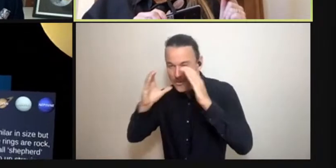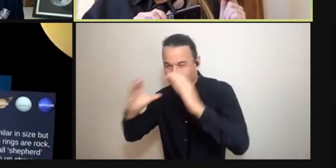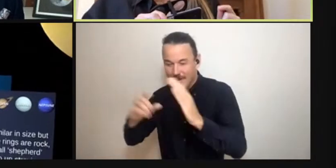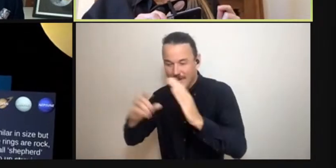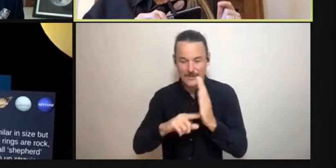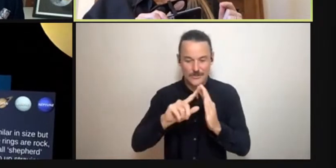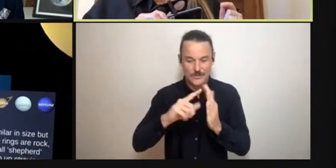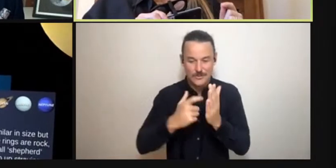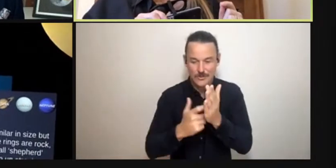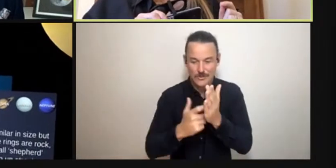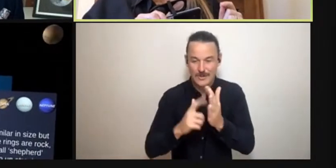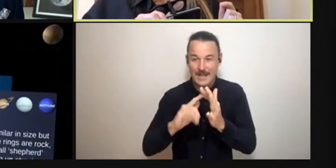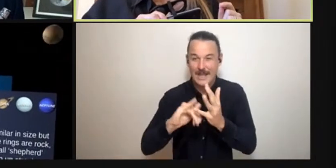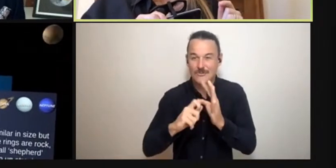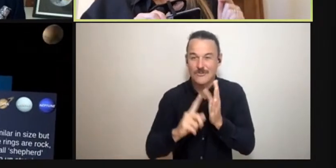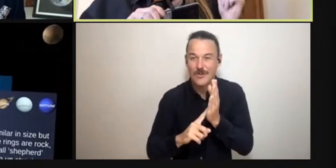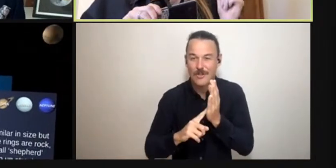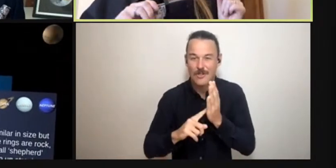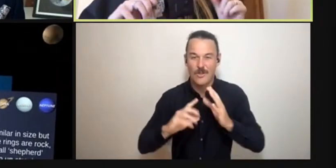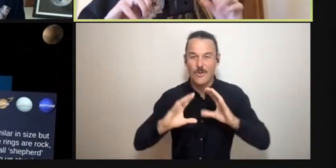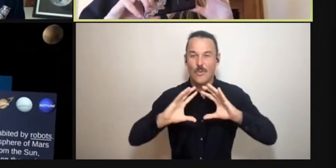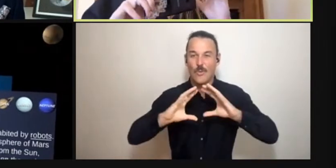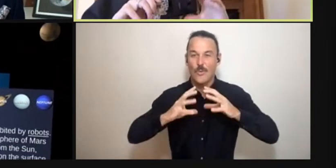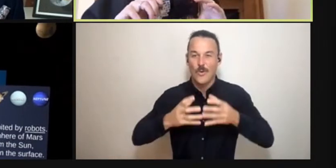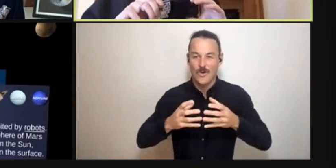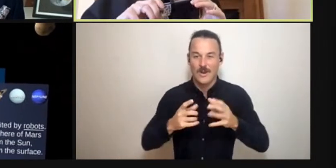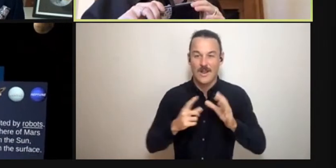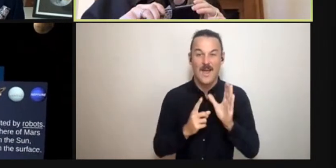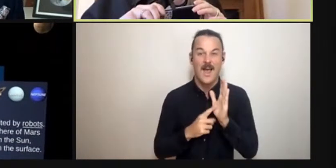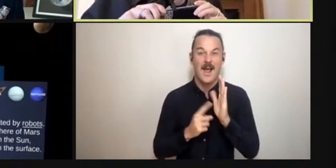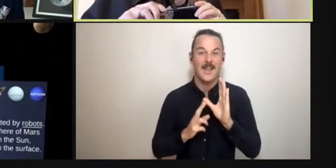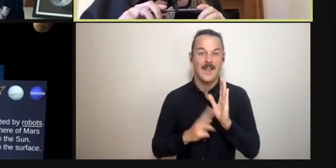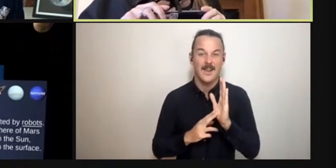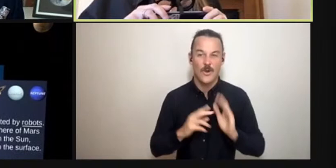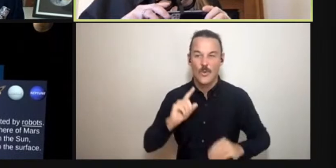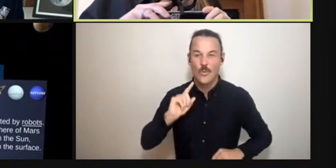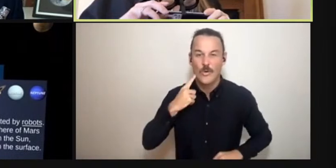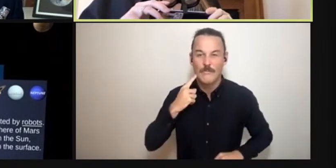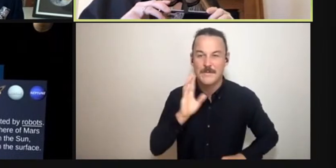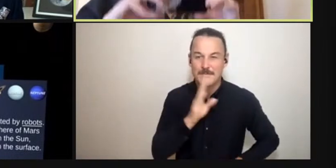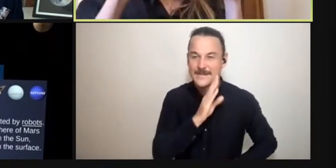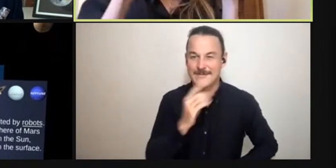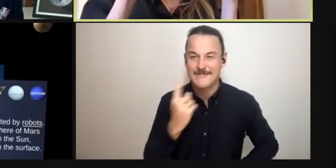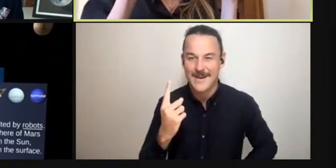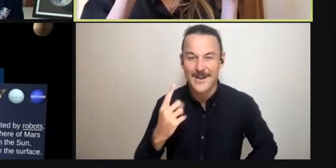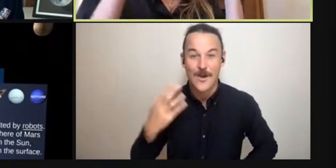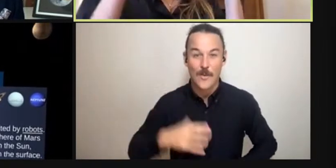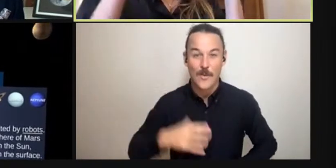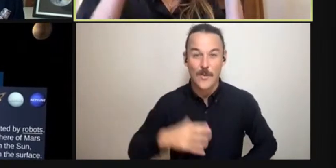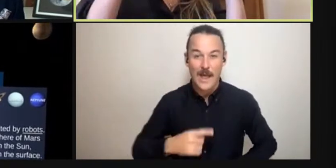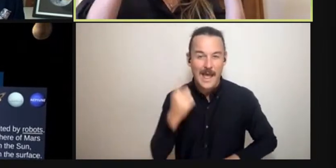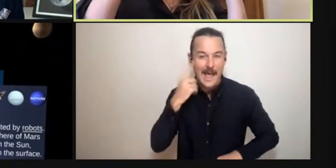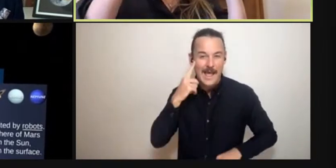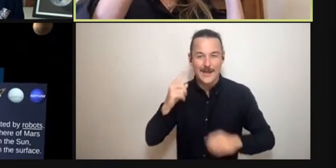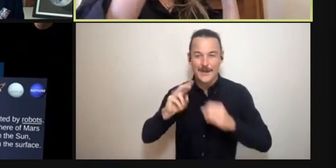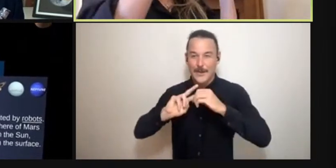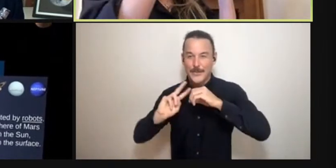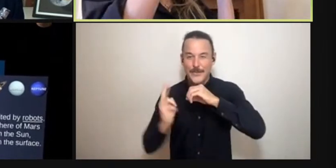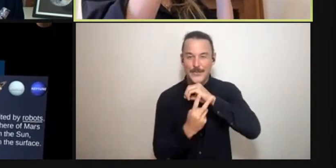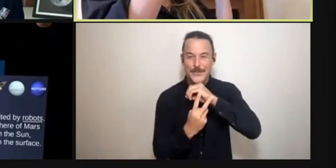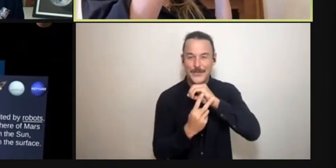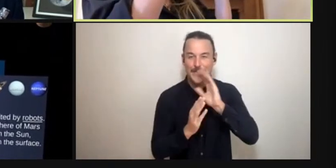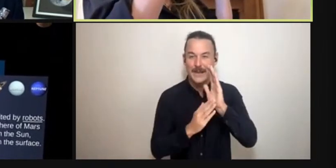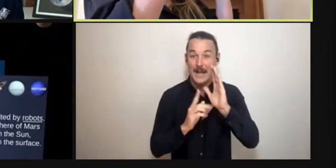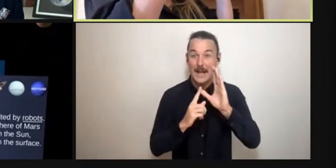little tour through the solar system. Let's now go to Mars. So if you'll go to your